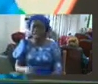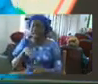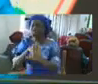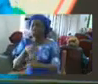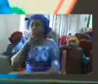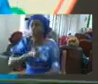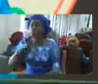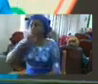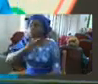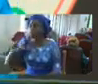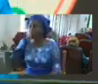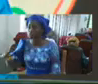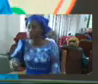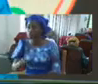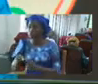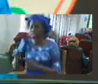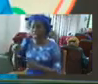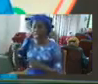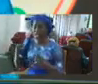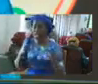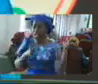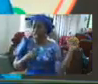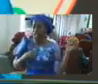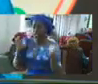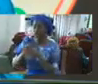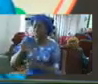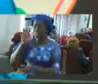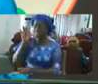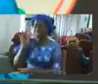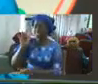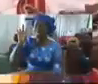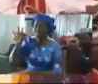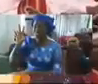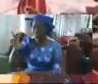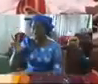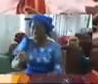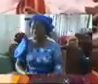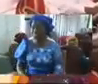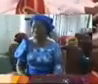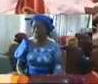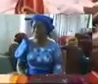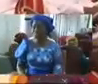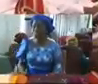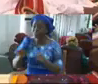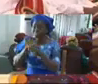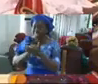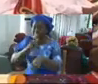When I joined in 1973, even the ground was not properly concreted.